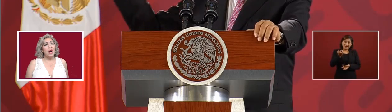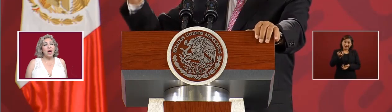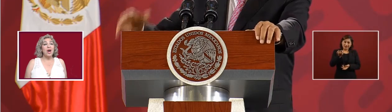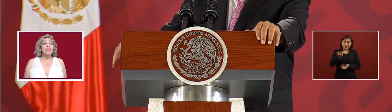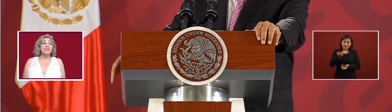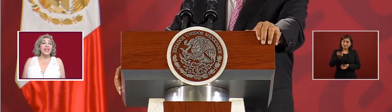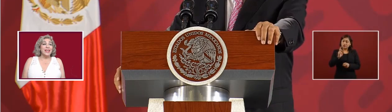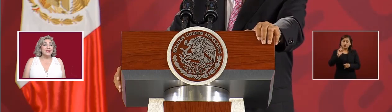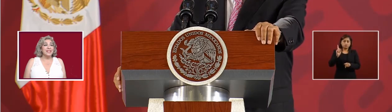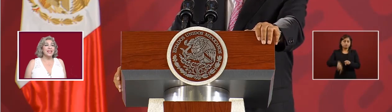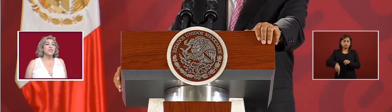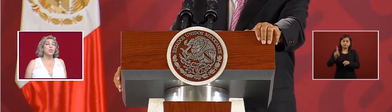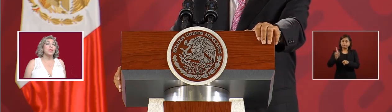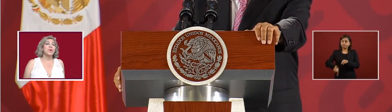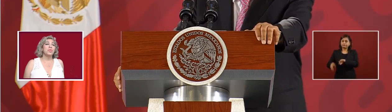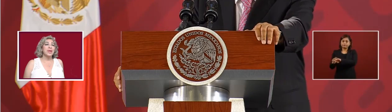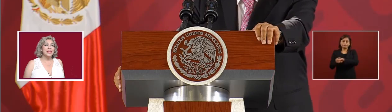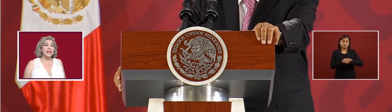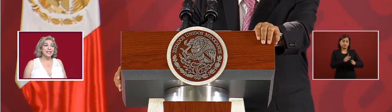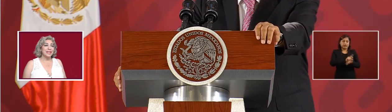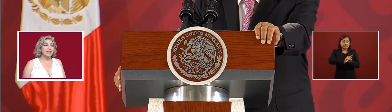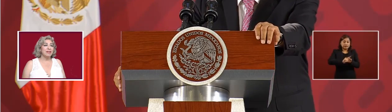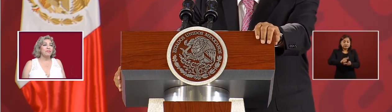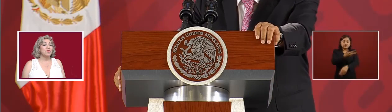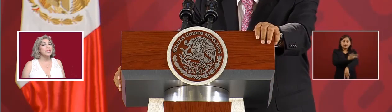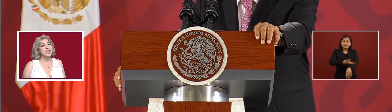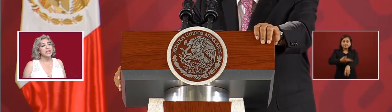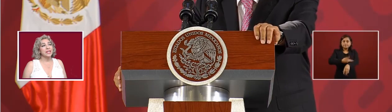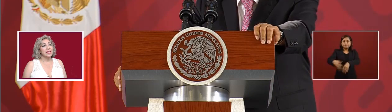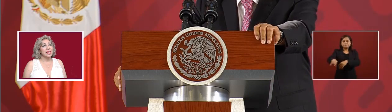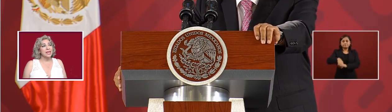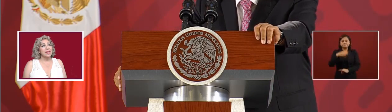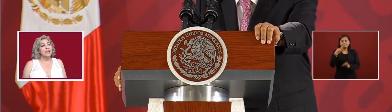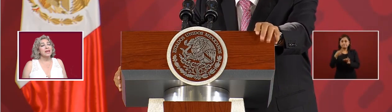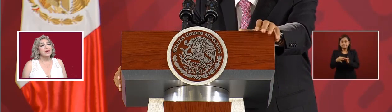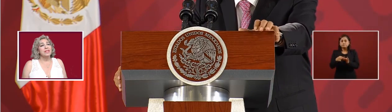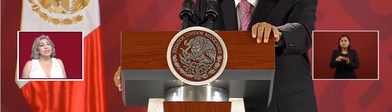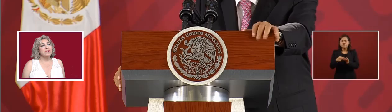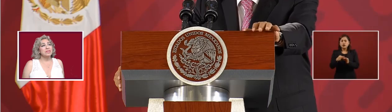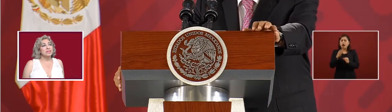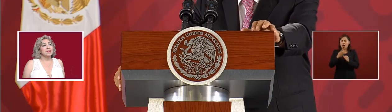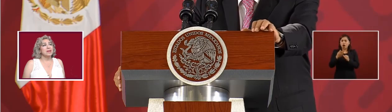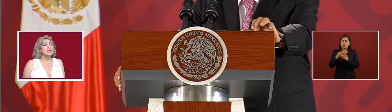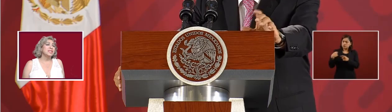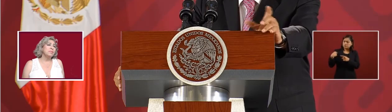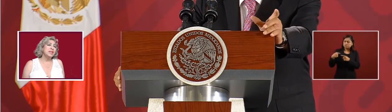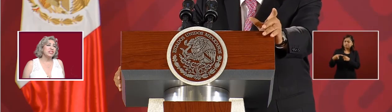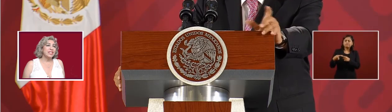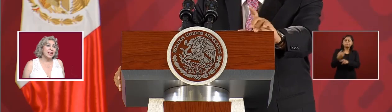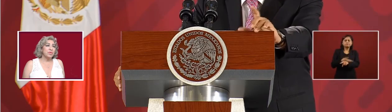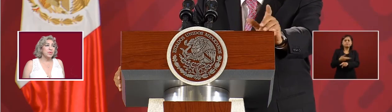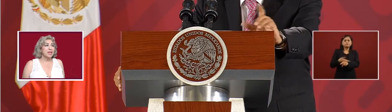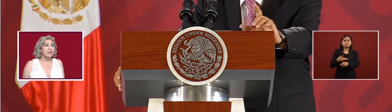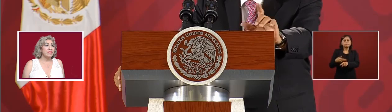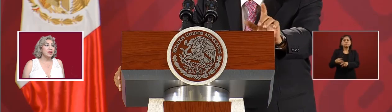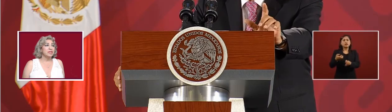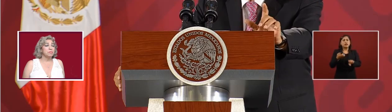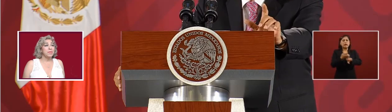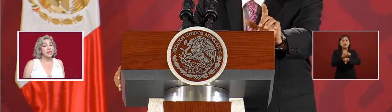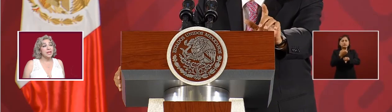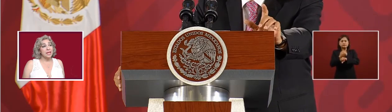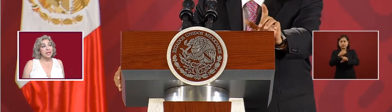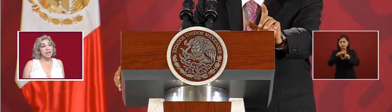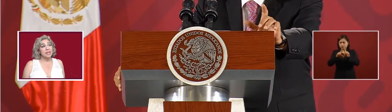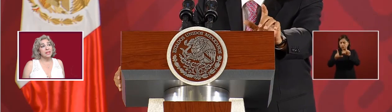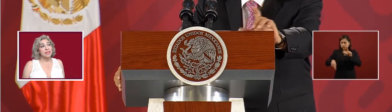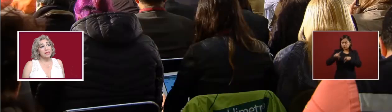all of that, is what we're realizing. Fortunately, there's, some understanding with the governors, the